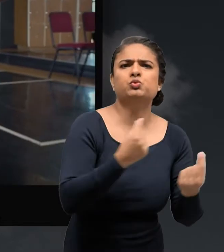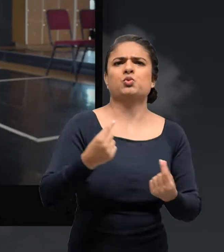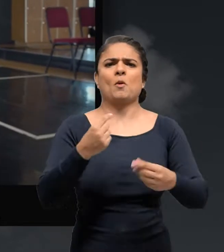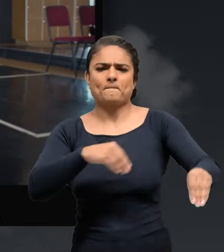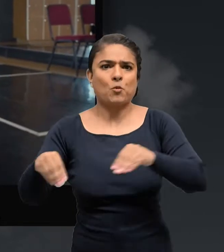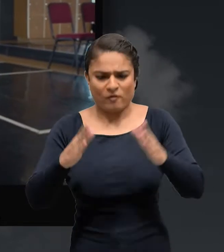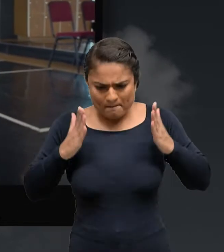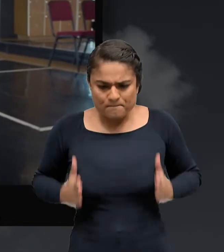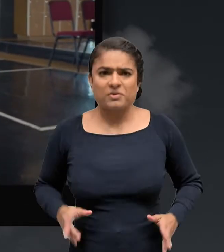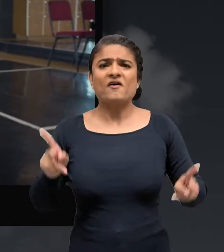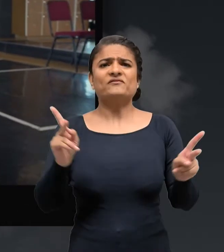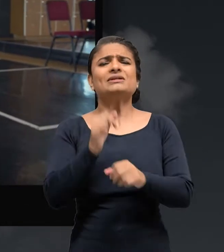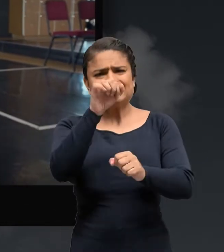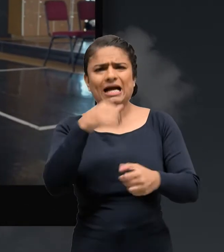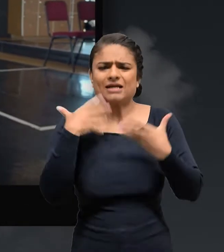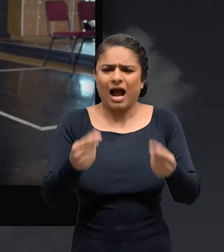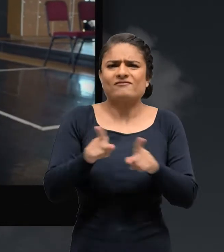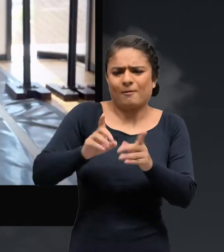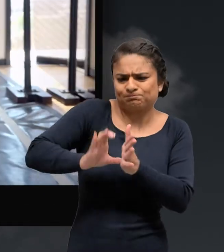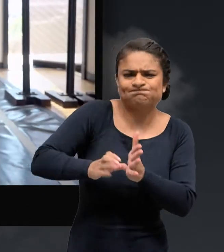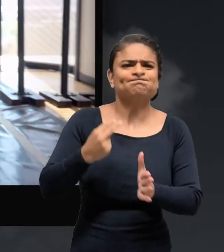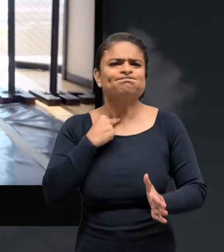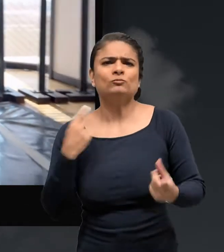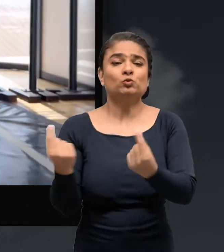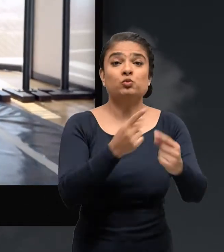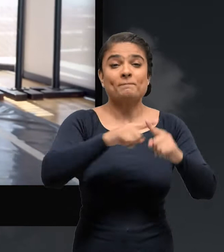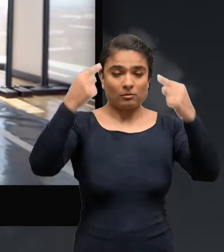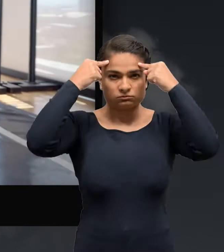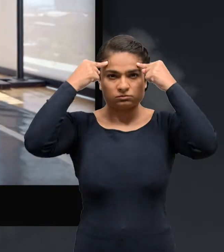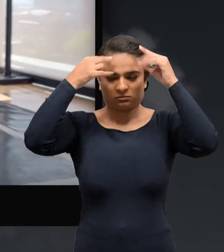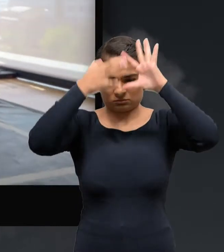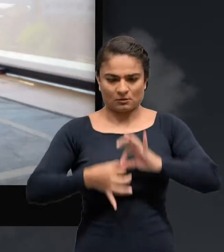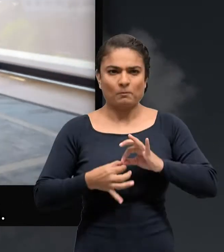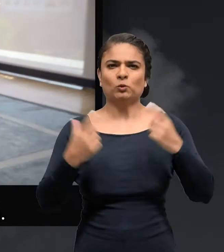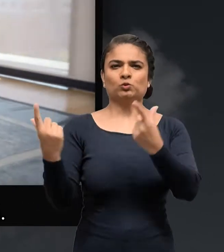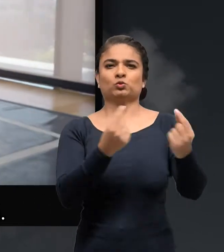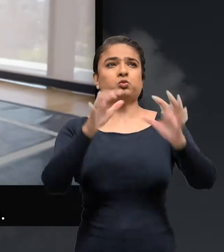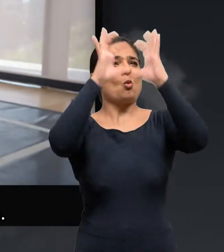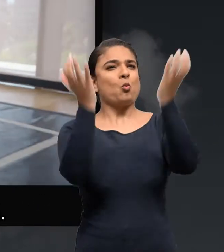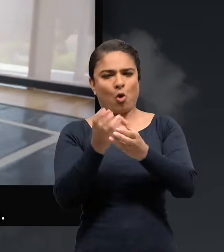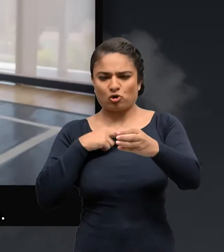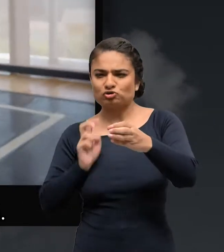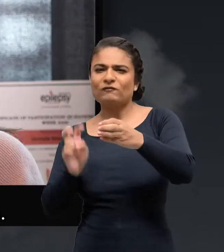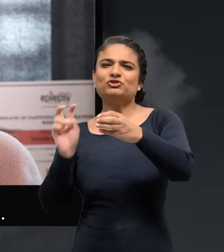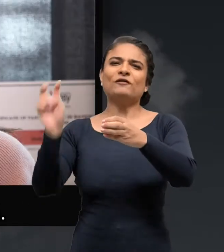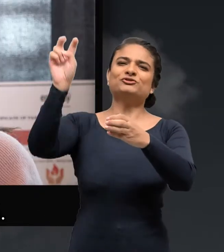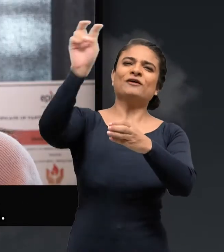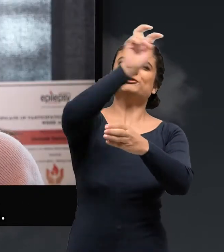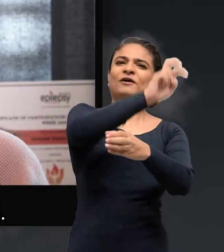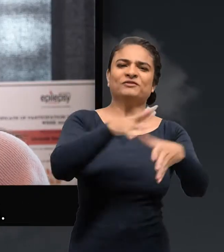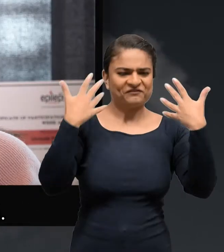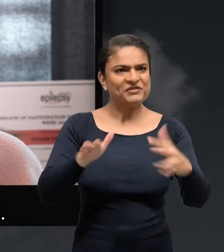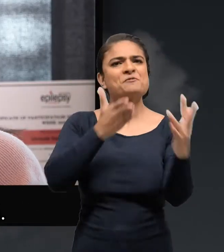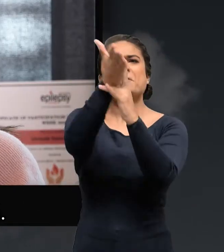didn't think you possibly could, and then also giving people the chance to see the world also, because with this work, it also